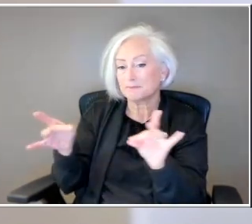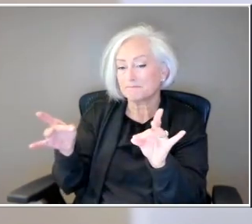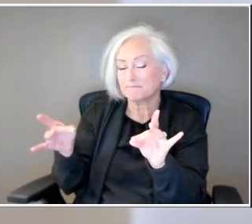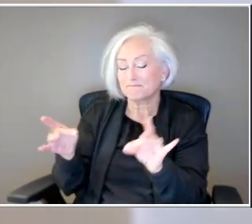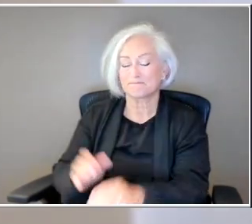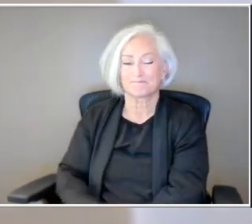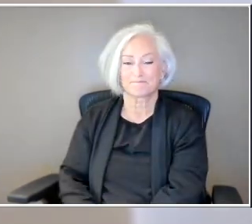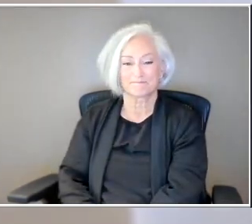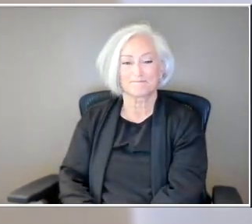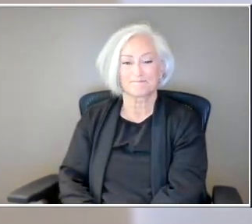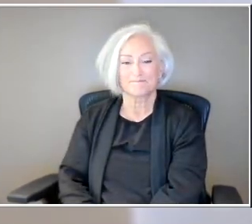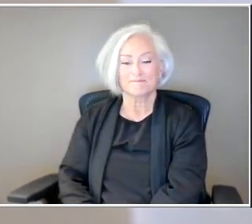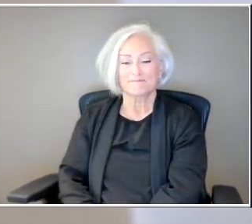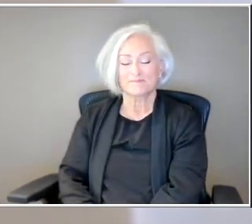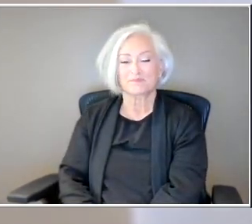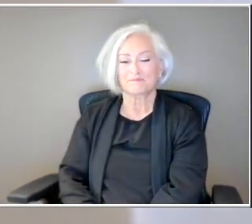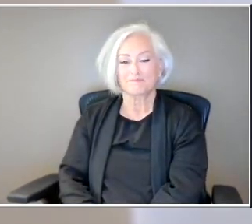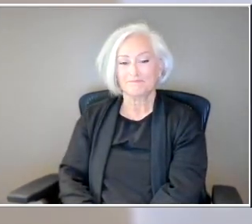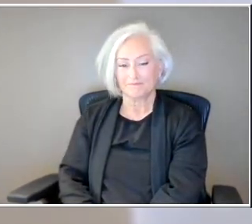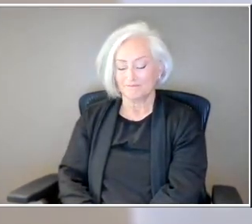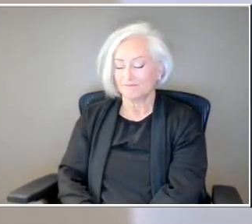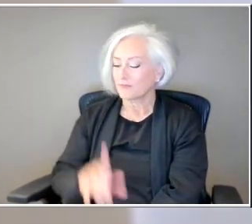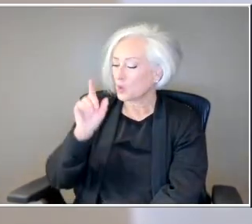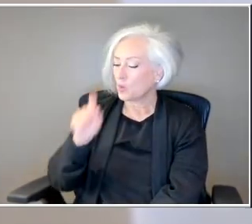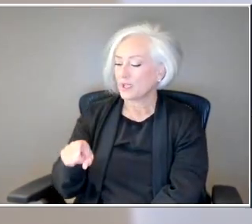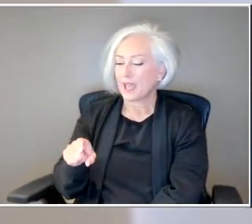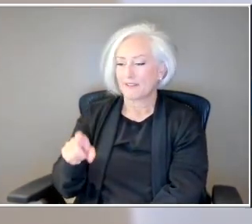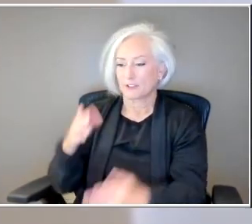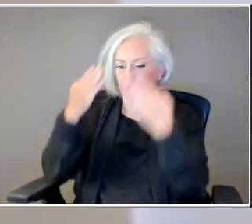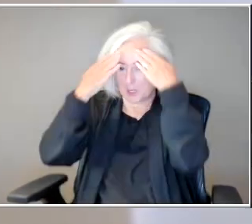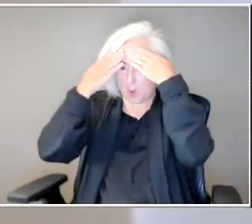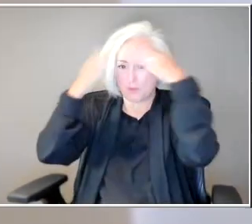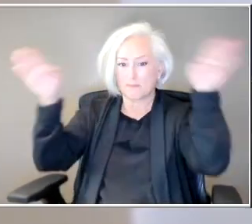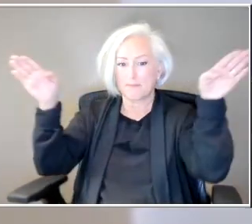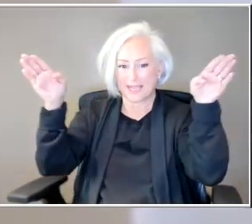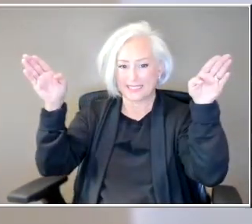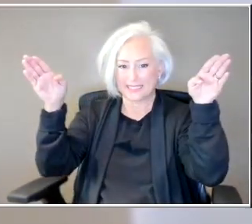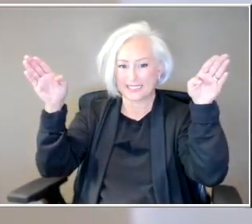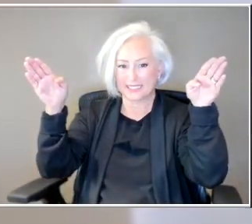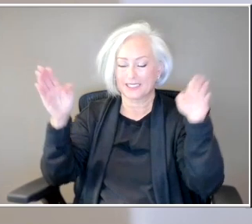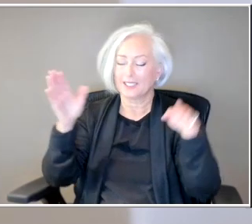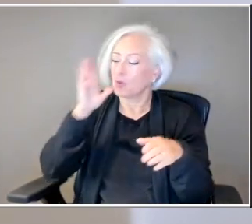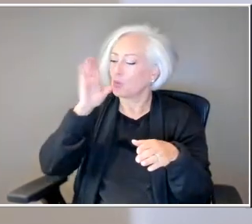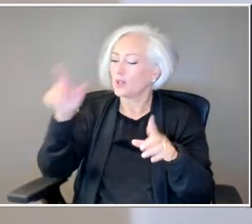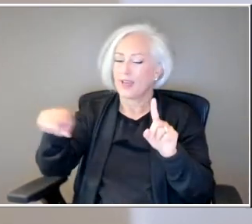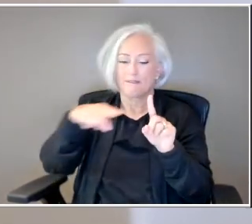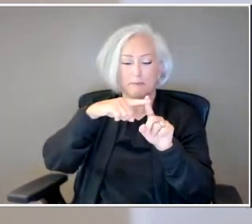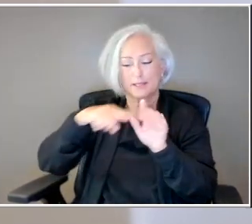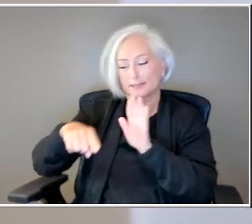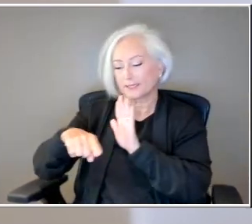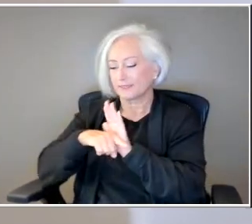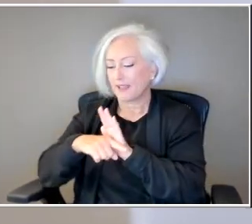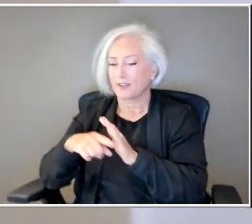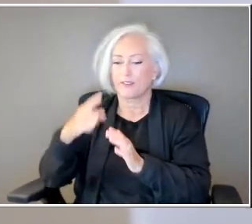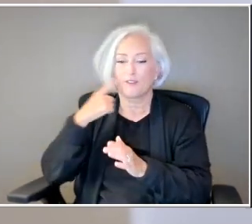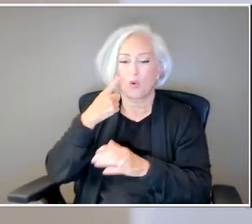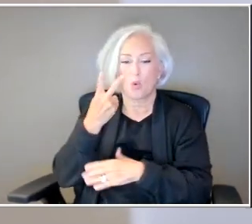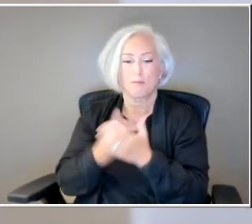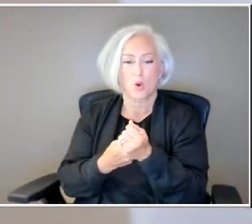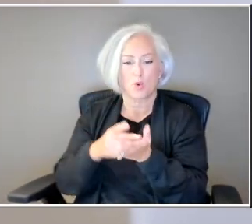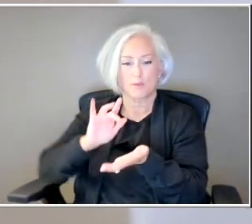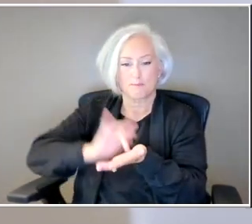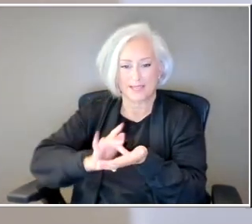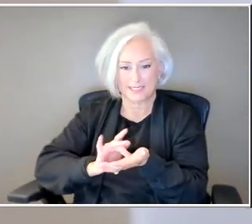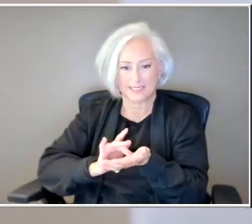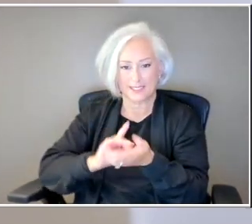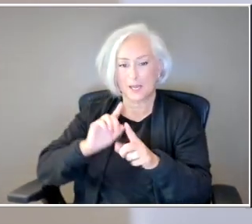I think the takeaway is that we have to stay open-minded, that there's going to be pros and cons to any medication, but each